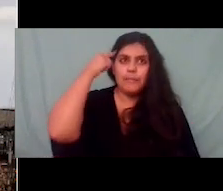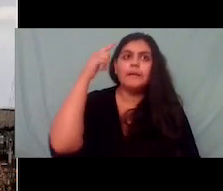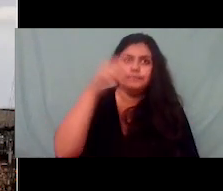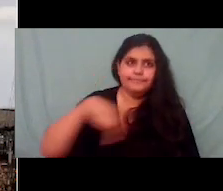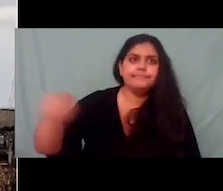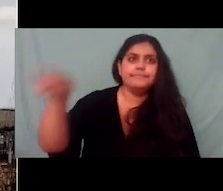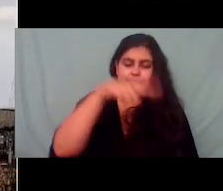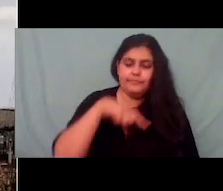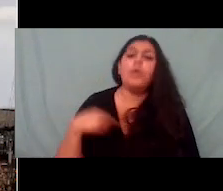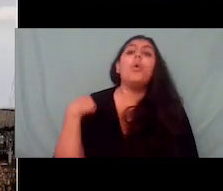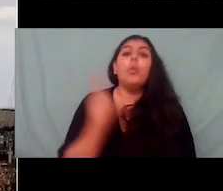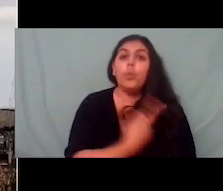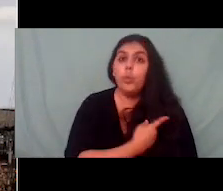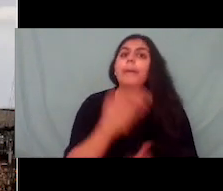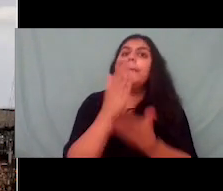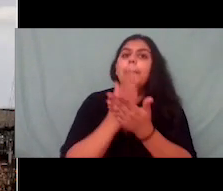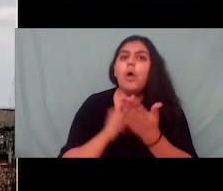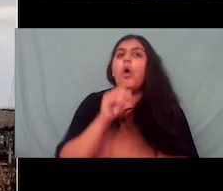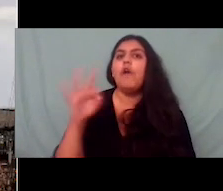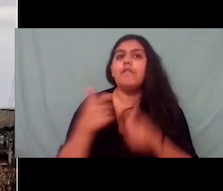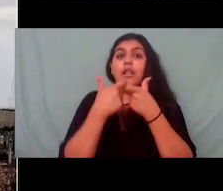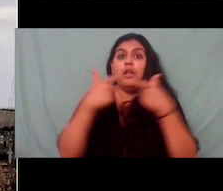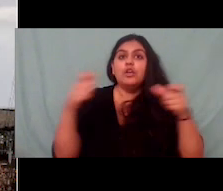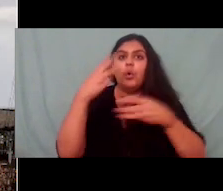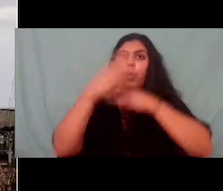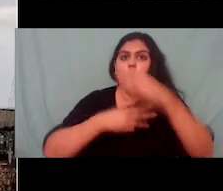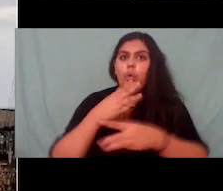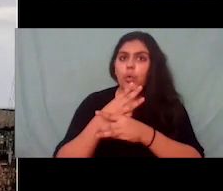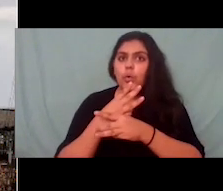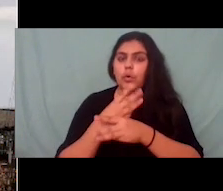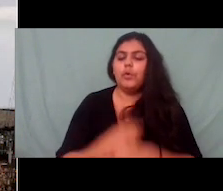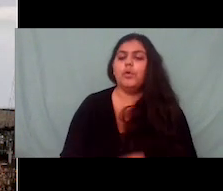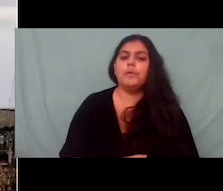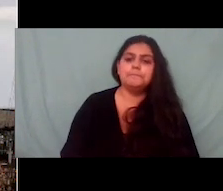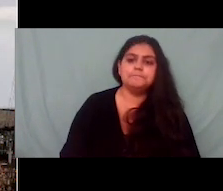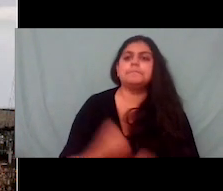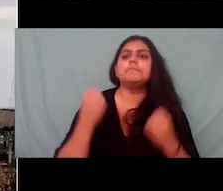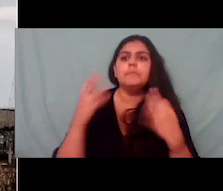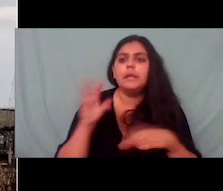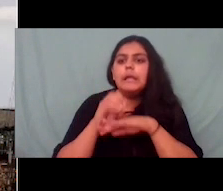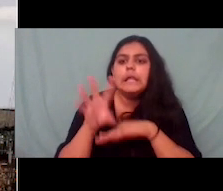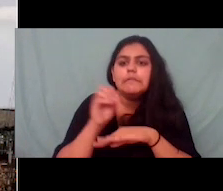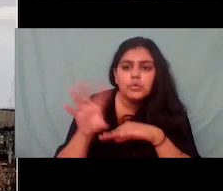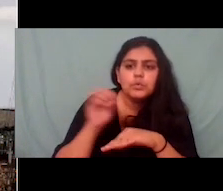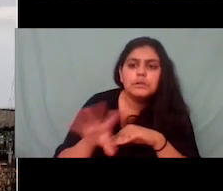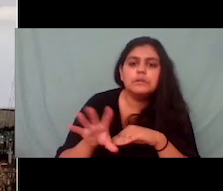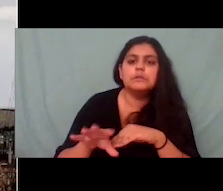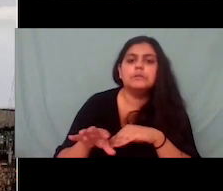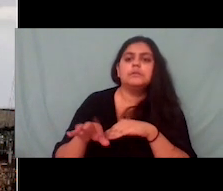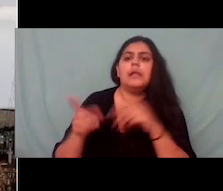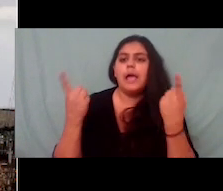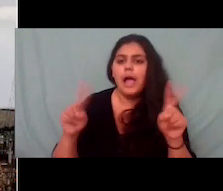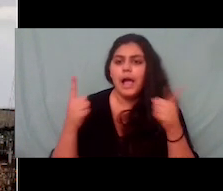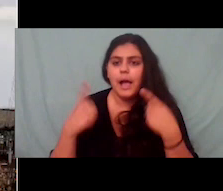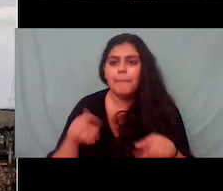we are part of this larger world. There are lots of influences that that happen